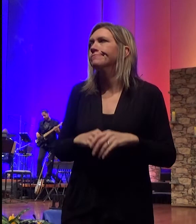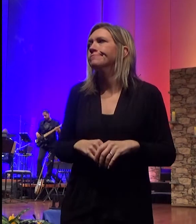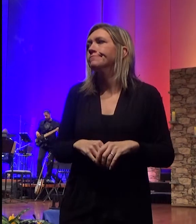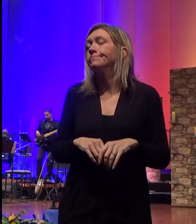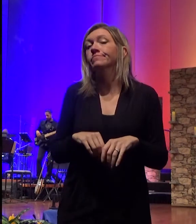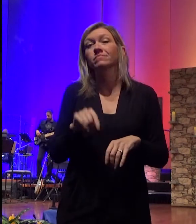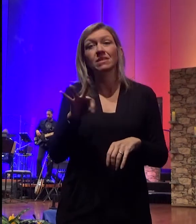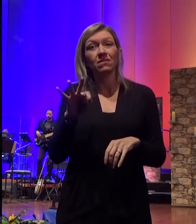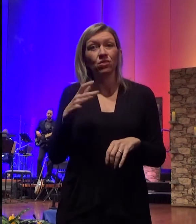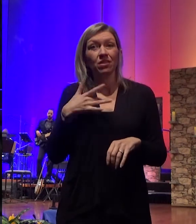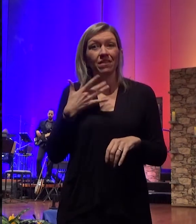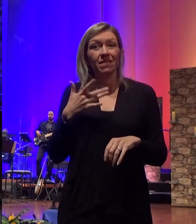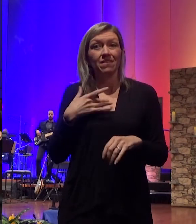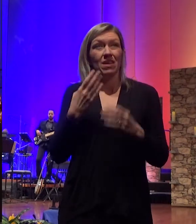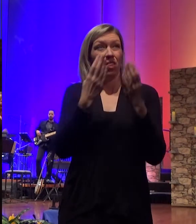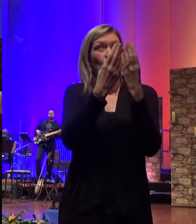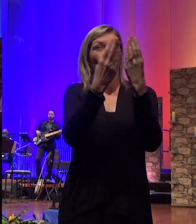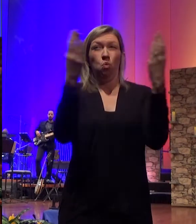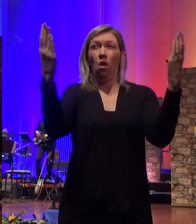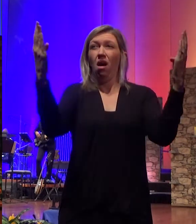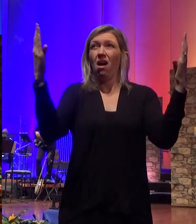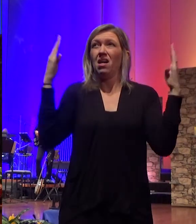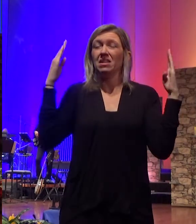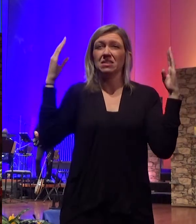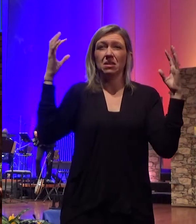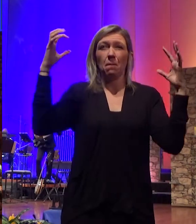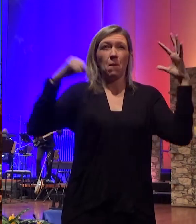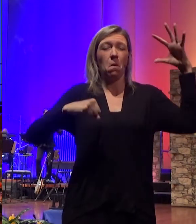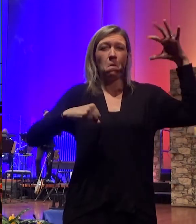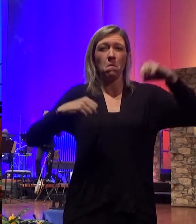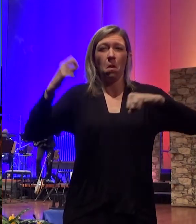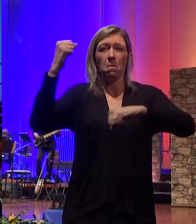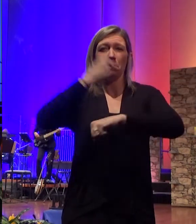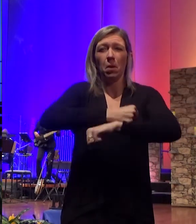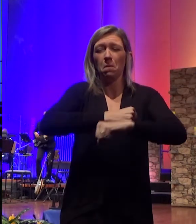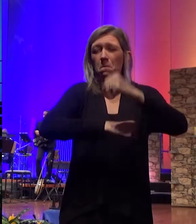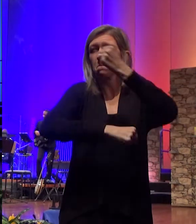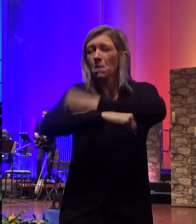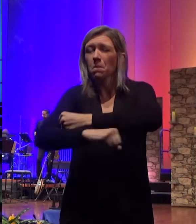Oh, if the walls are crashing down.